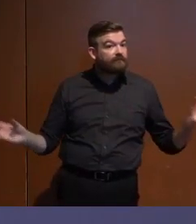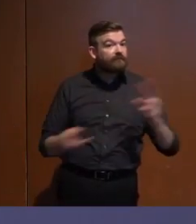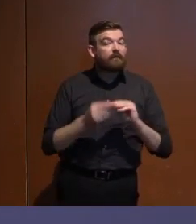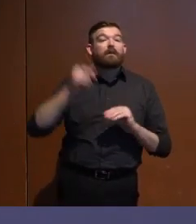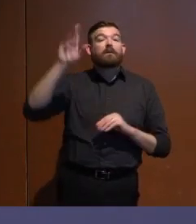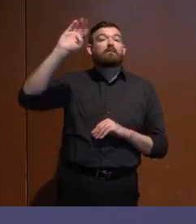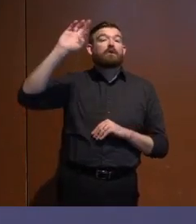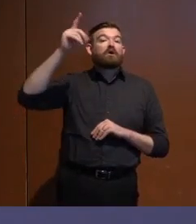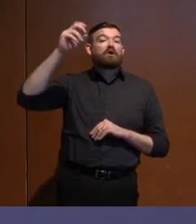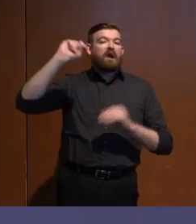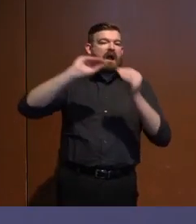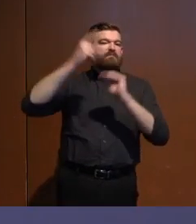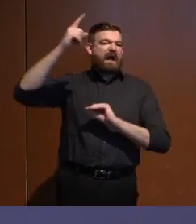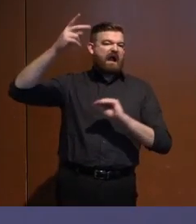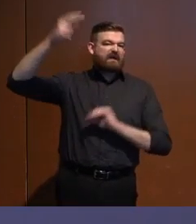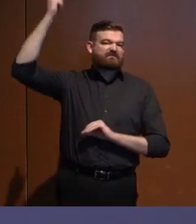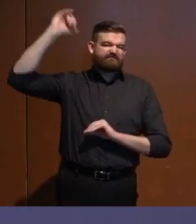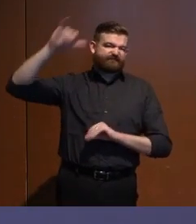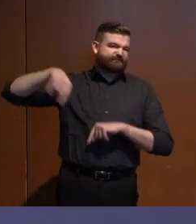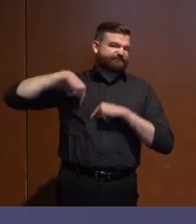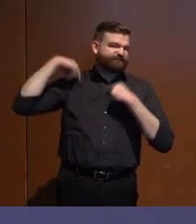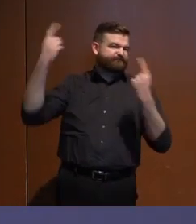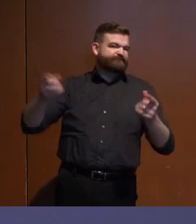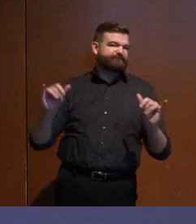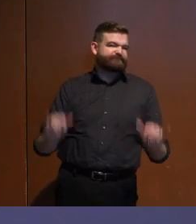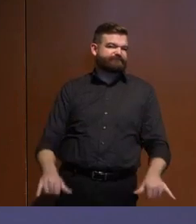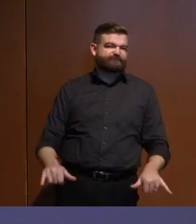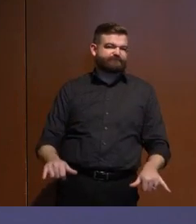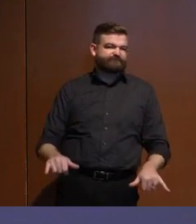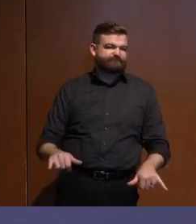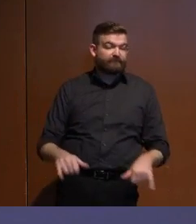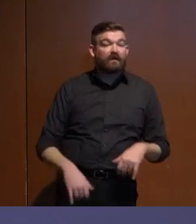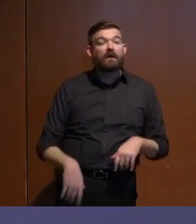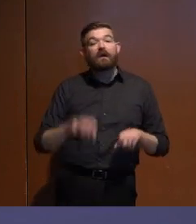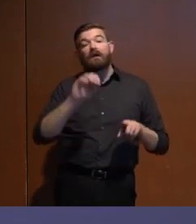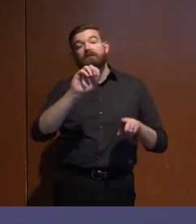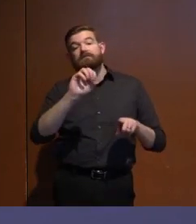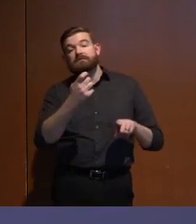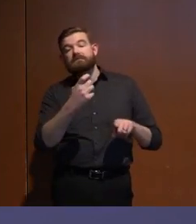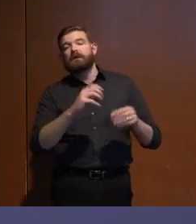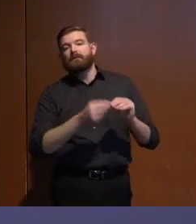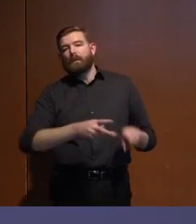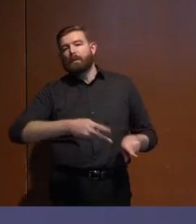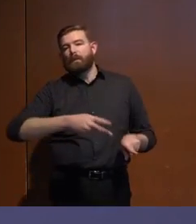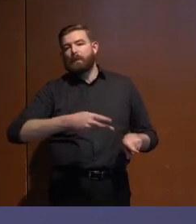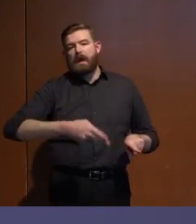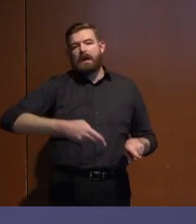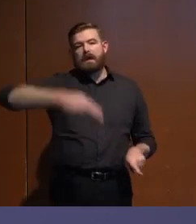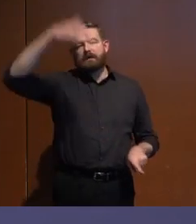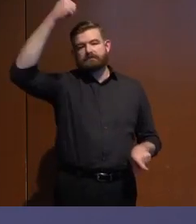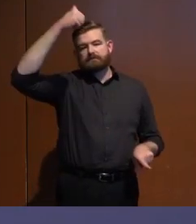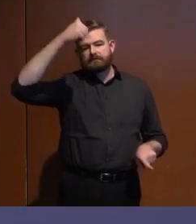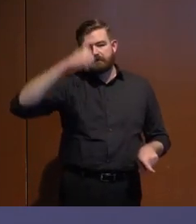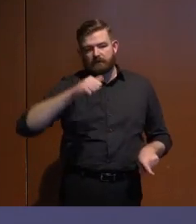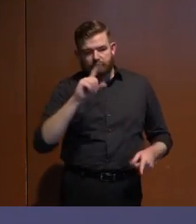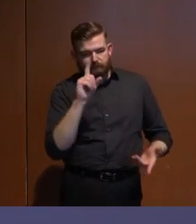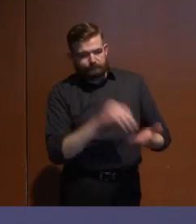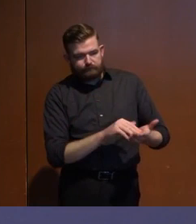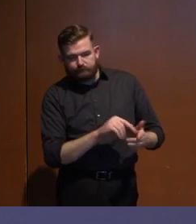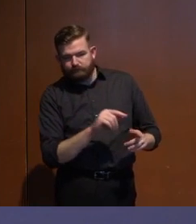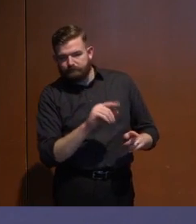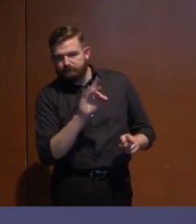one, 1,838. Essex, number two, and it has been number two now for a number of days, 1,086.